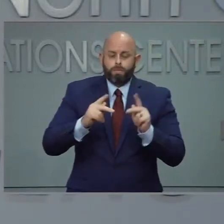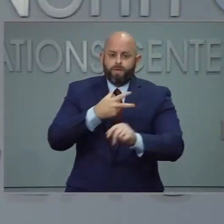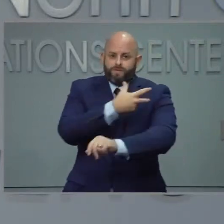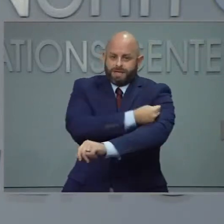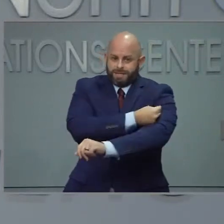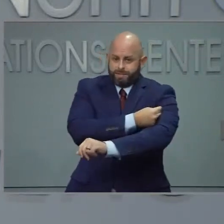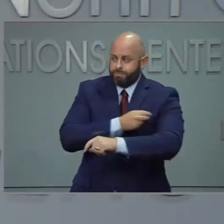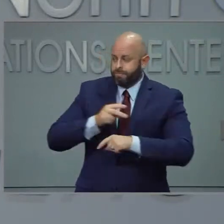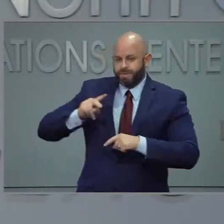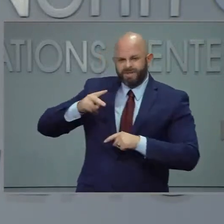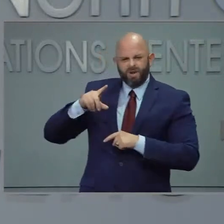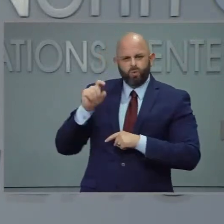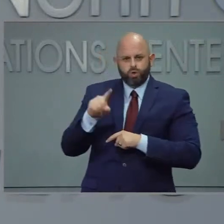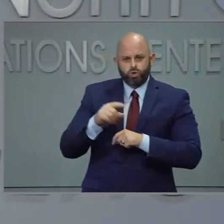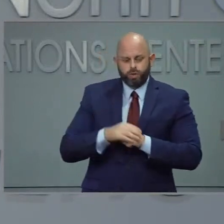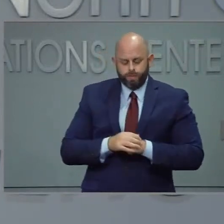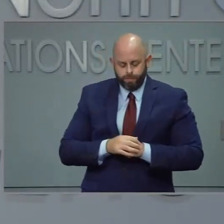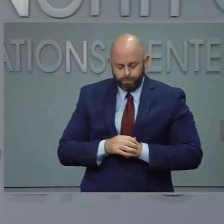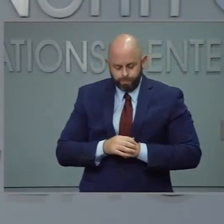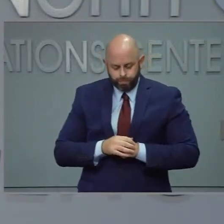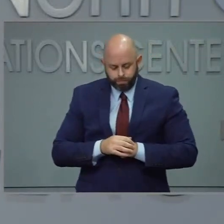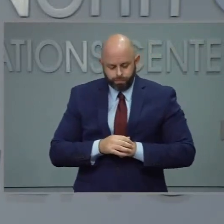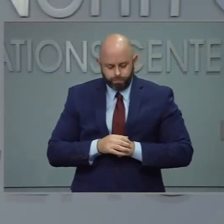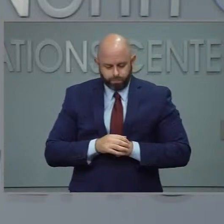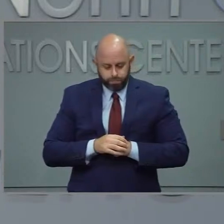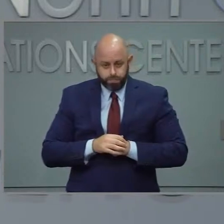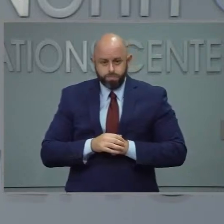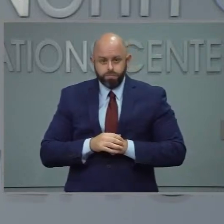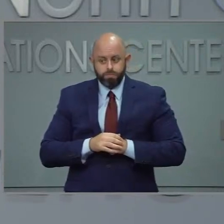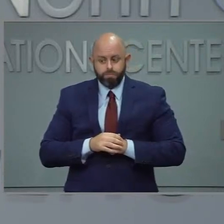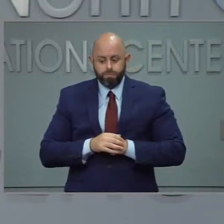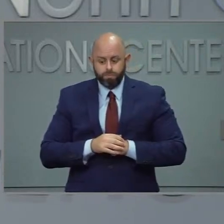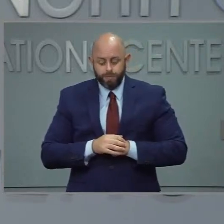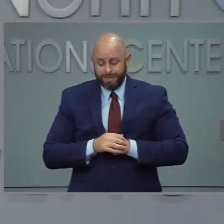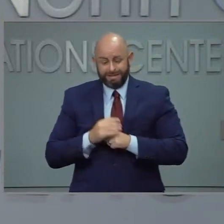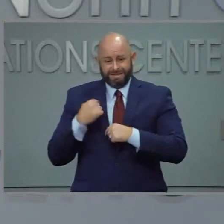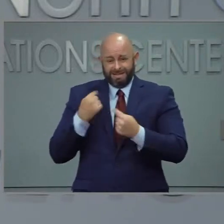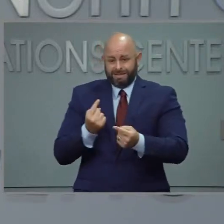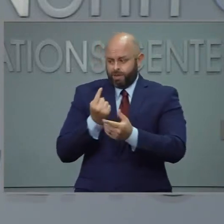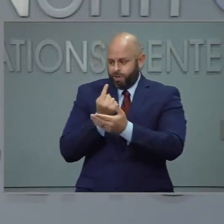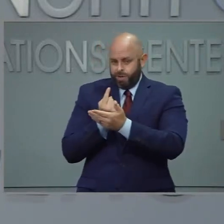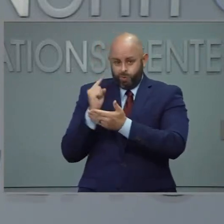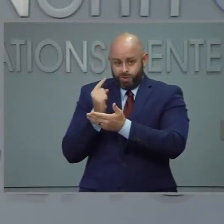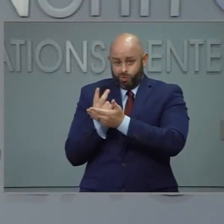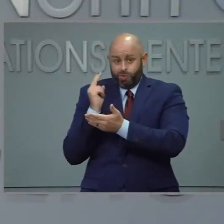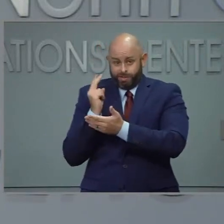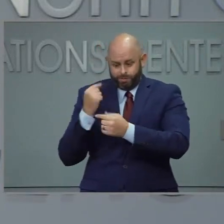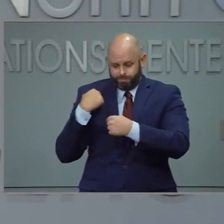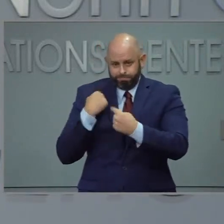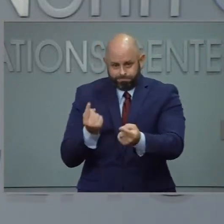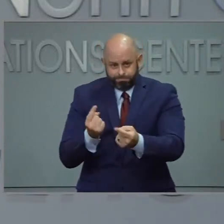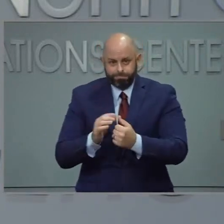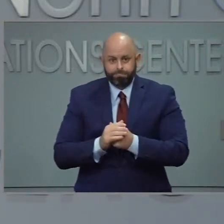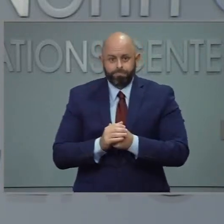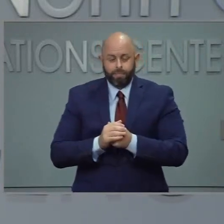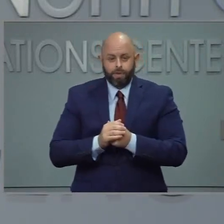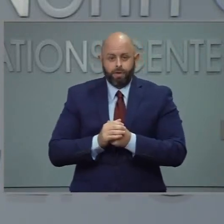of the guidance last week, over the prior 2 weeks, cases had gone up